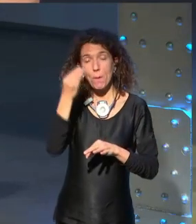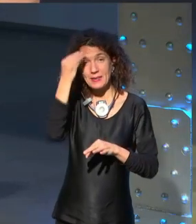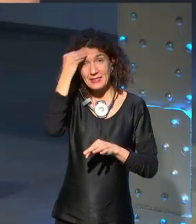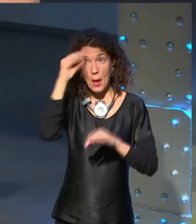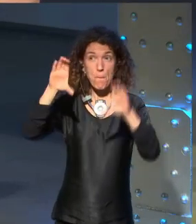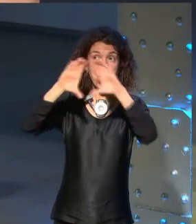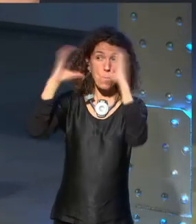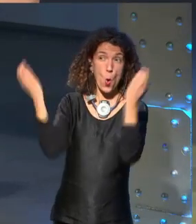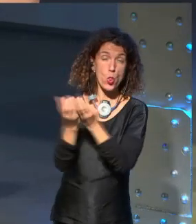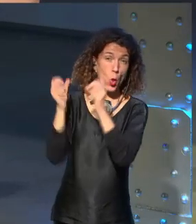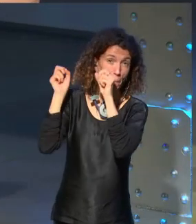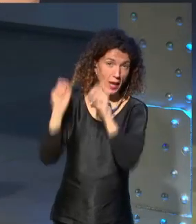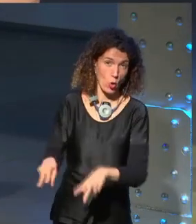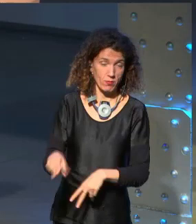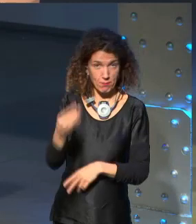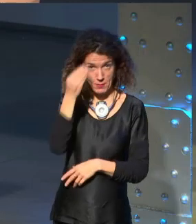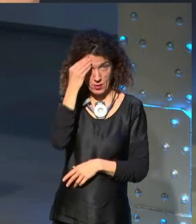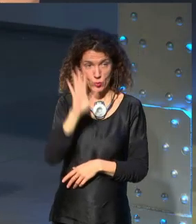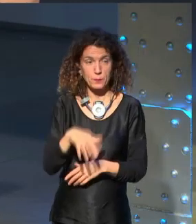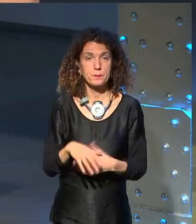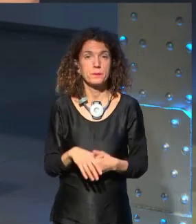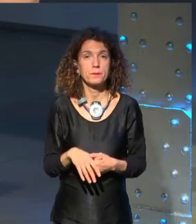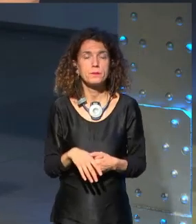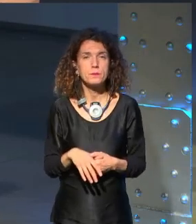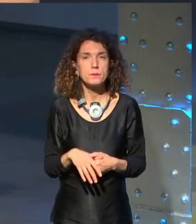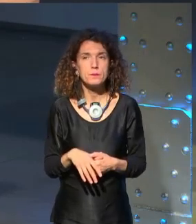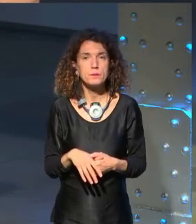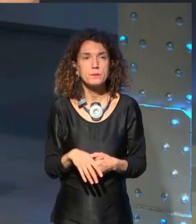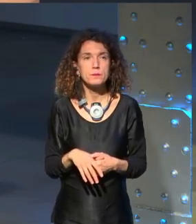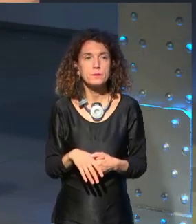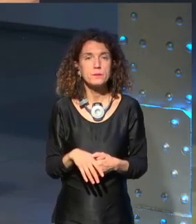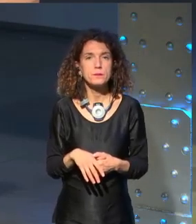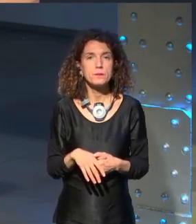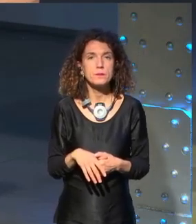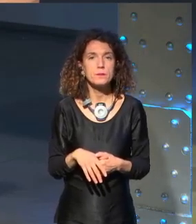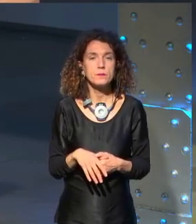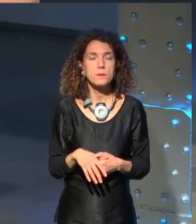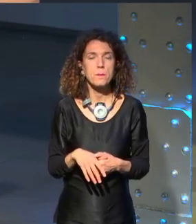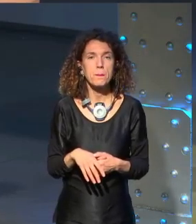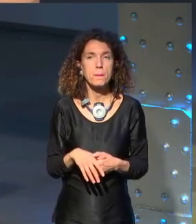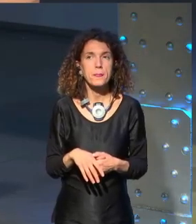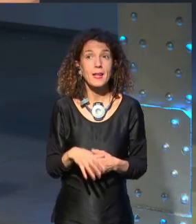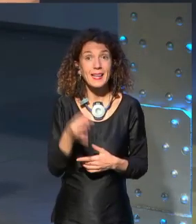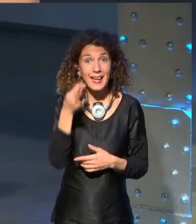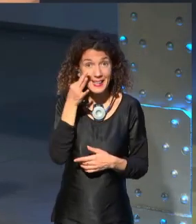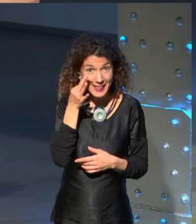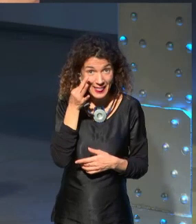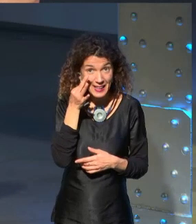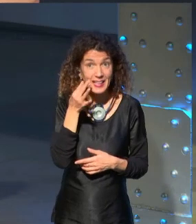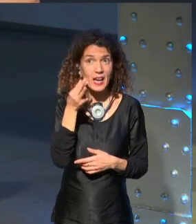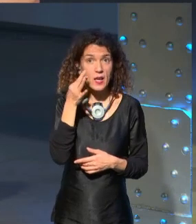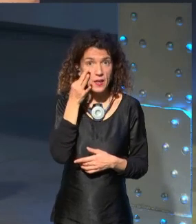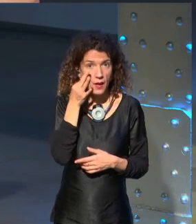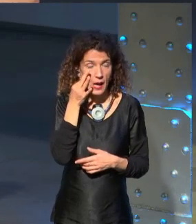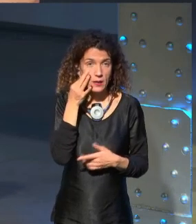o por la ficción, por la realidad o por la ficción. Which one, the reality or the fiction? Which is worse? Reality. I think reality is much worse